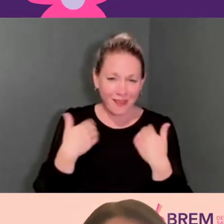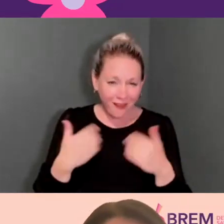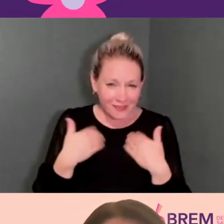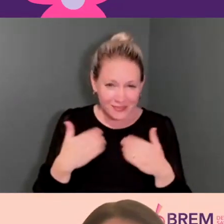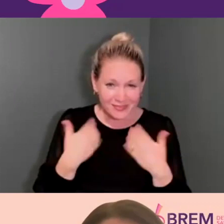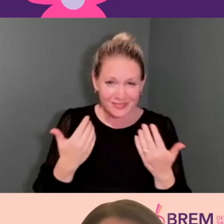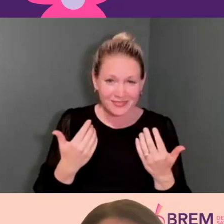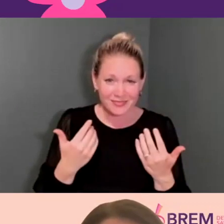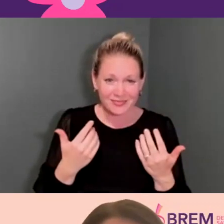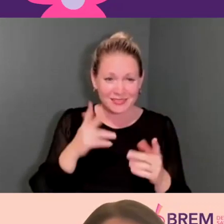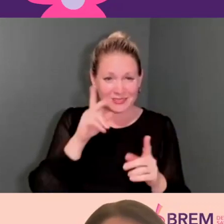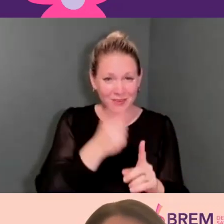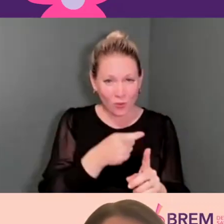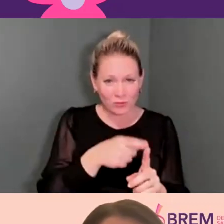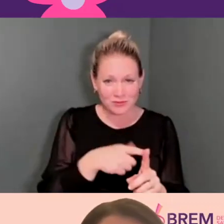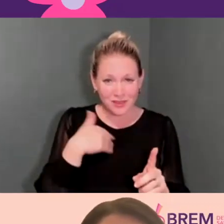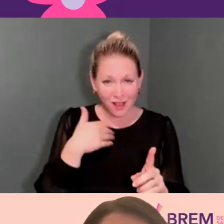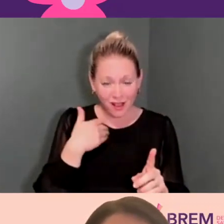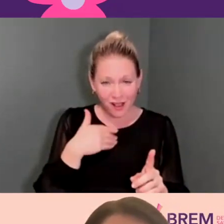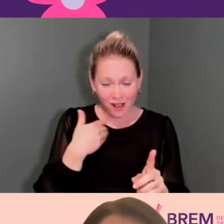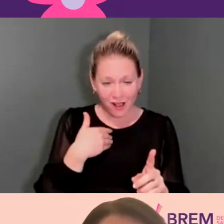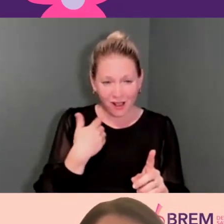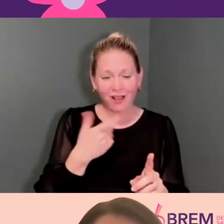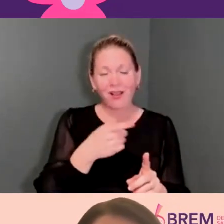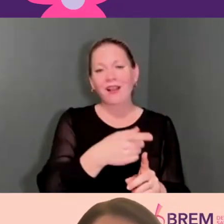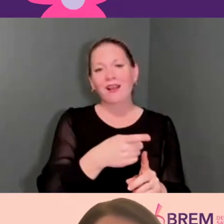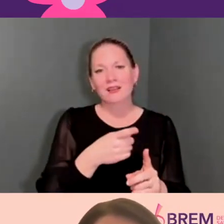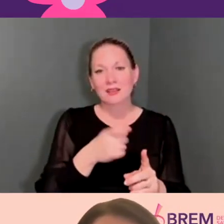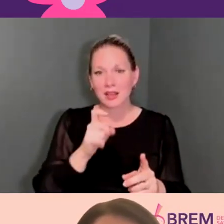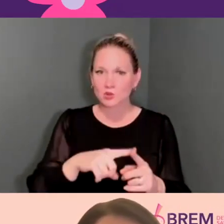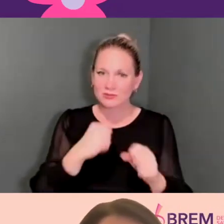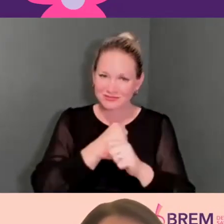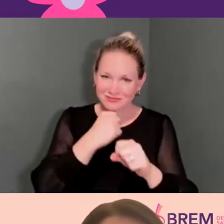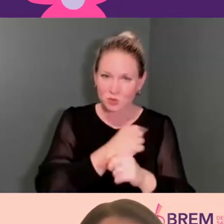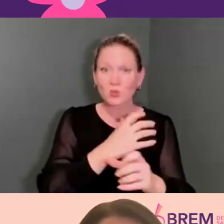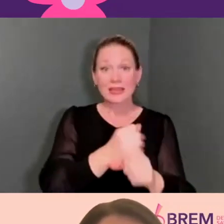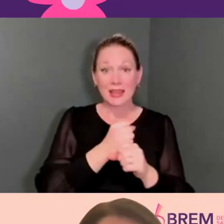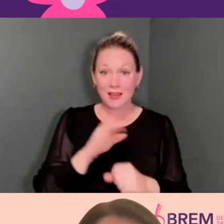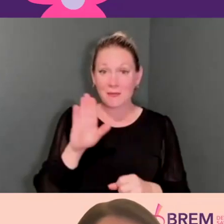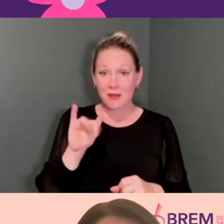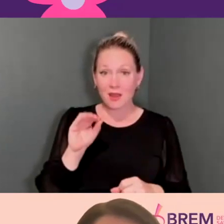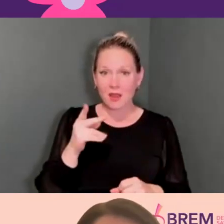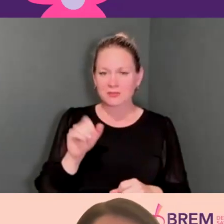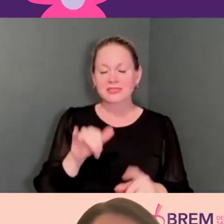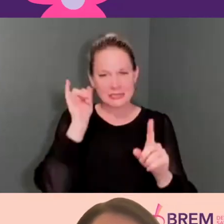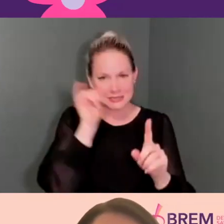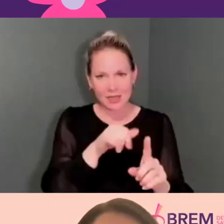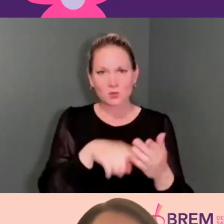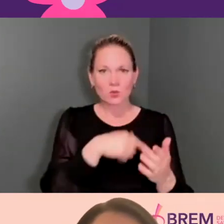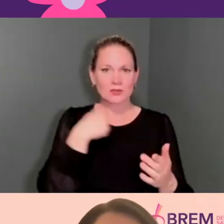when you were diagnosed and you were just kind of advocating for yourself to get that biopsy, like that's exactly what we need